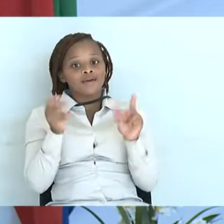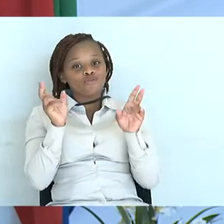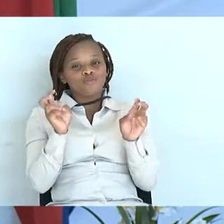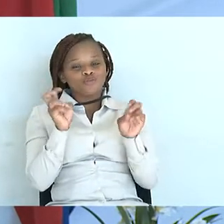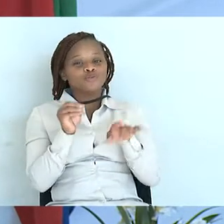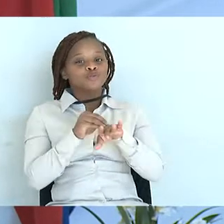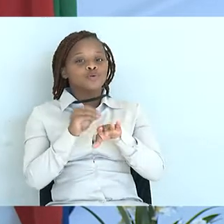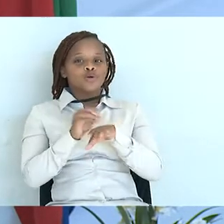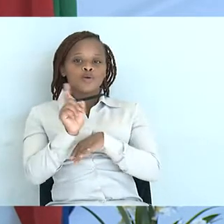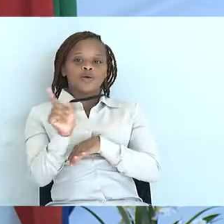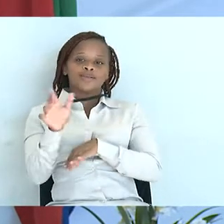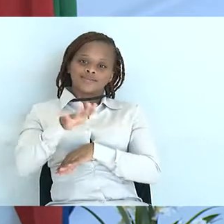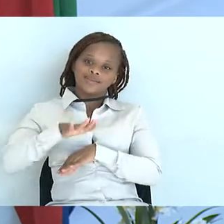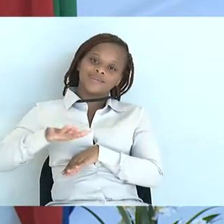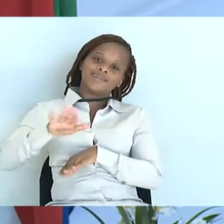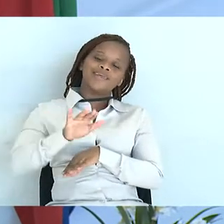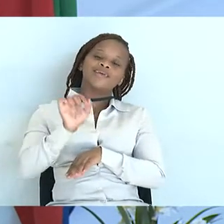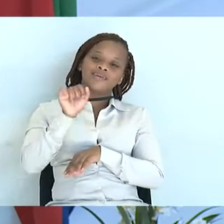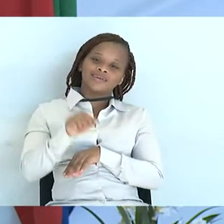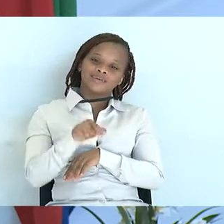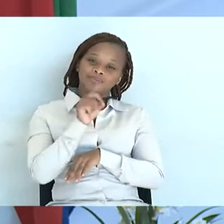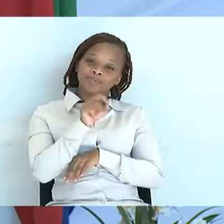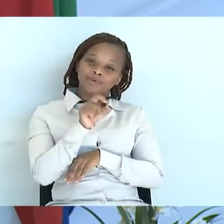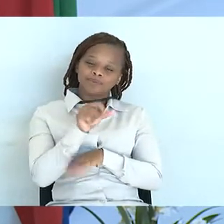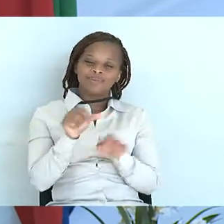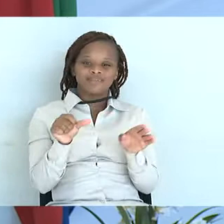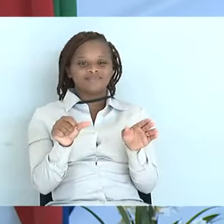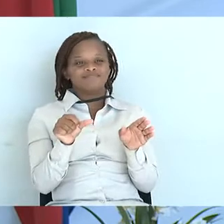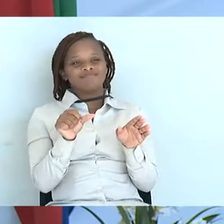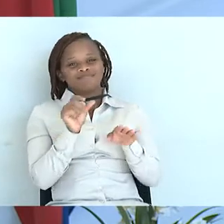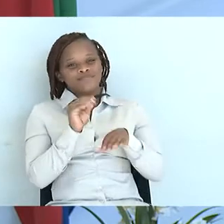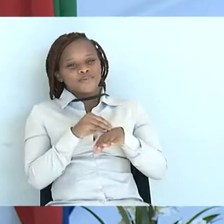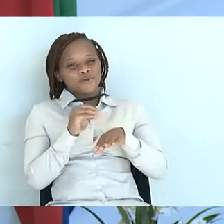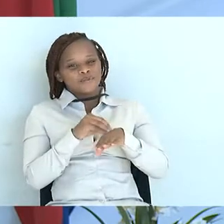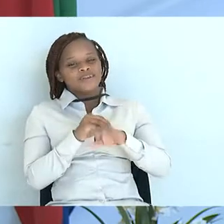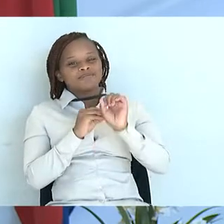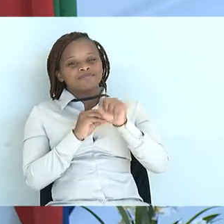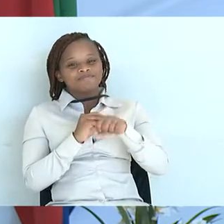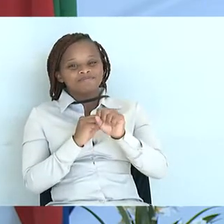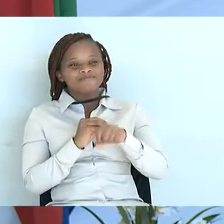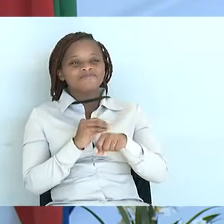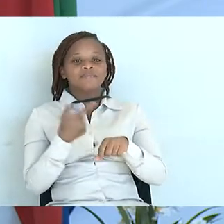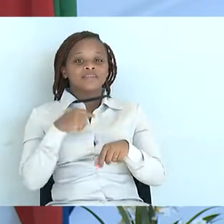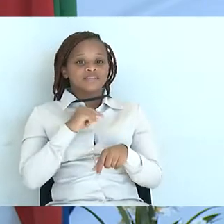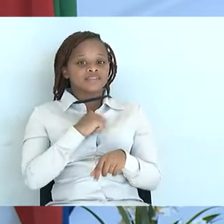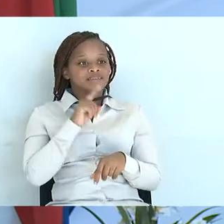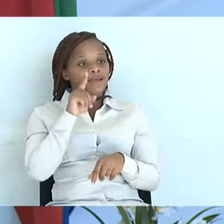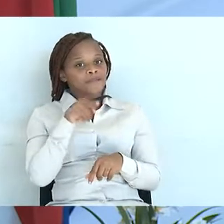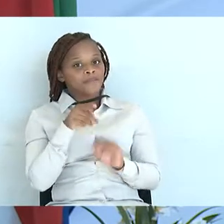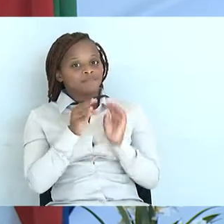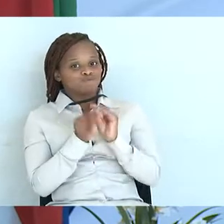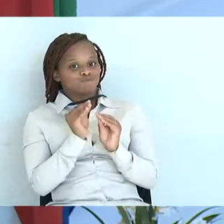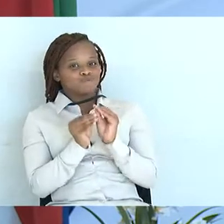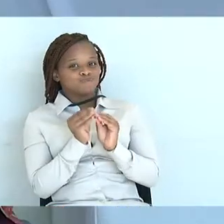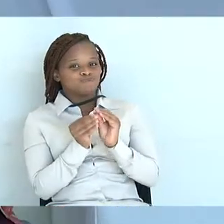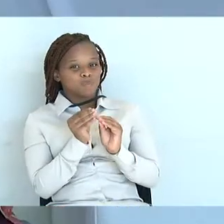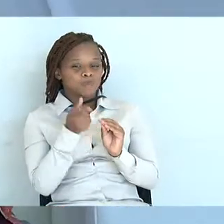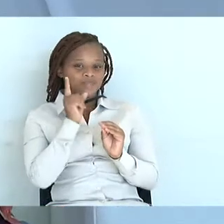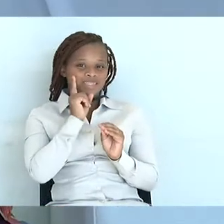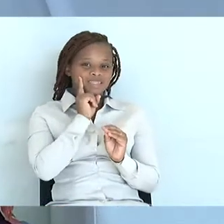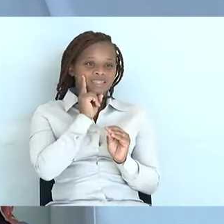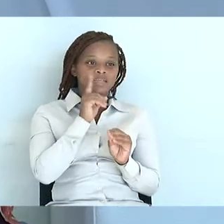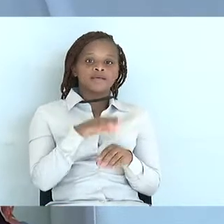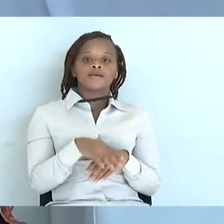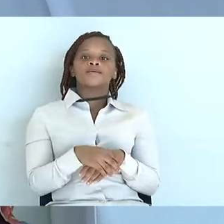is a real problem which we need to unlock. Currently, most of our land, as I've